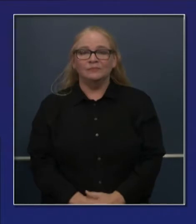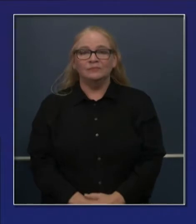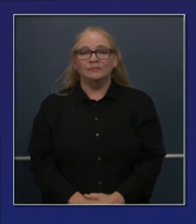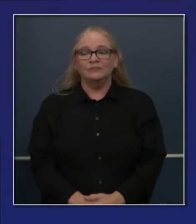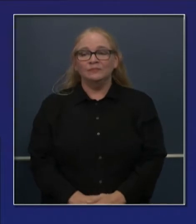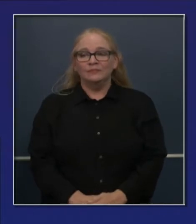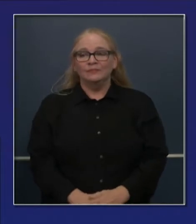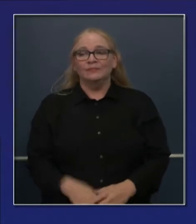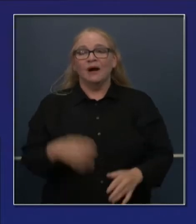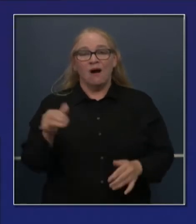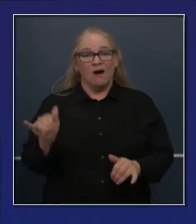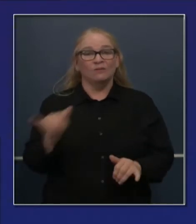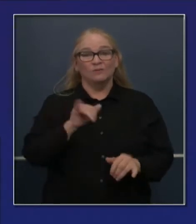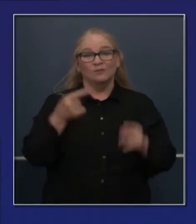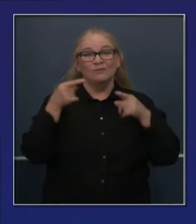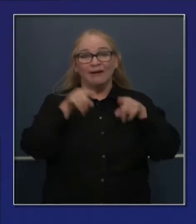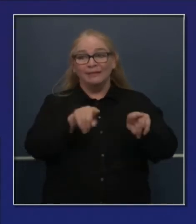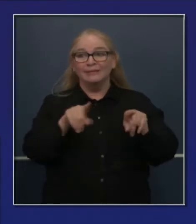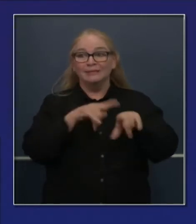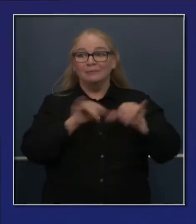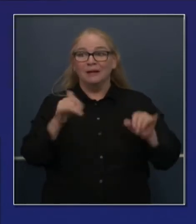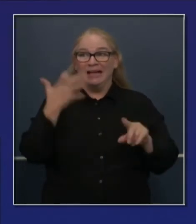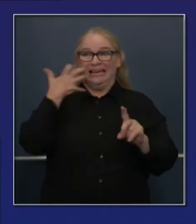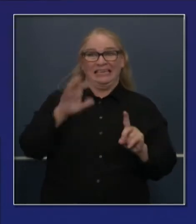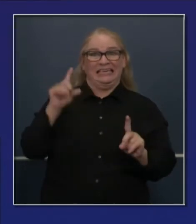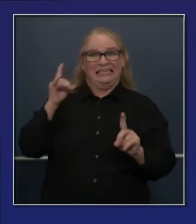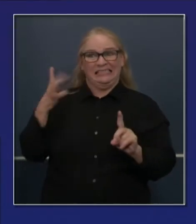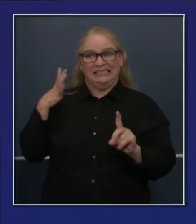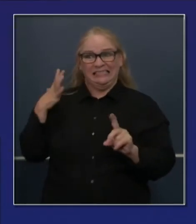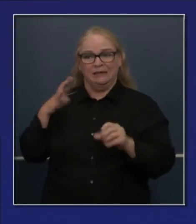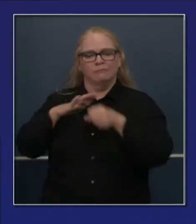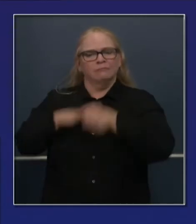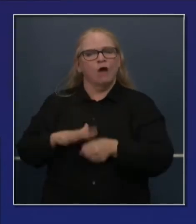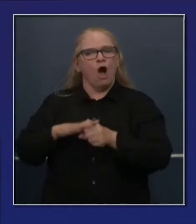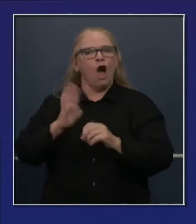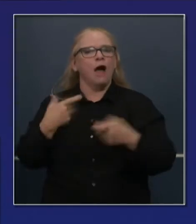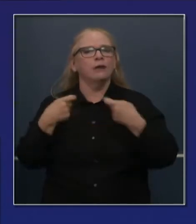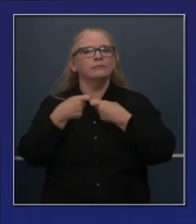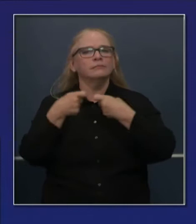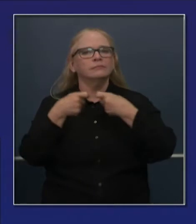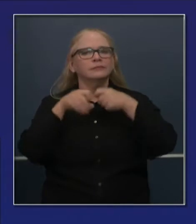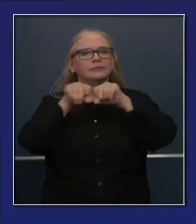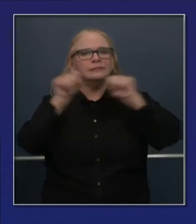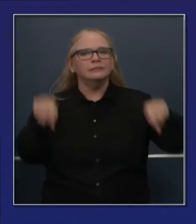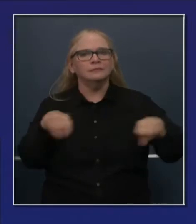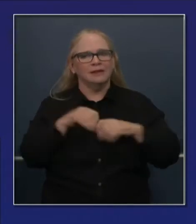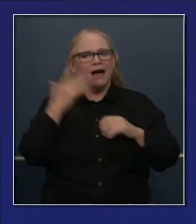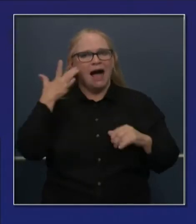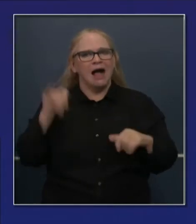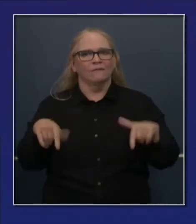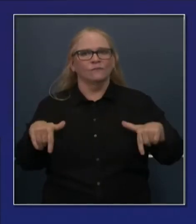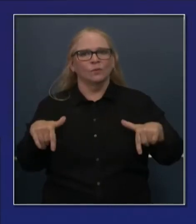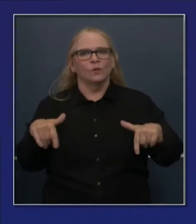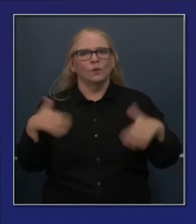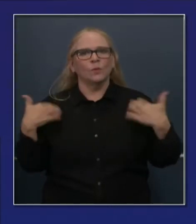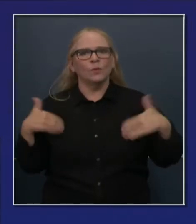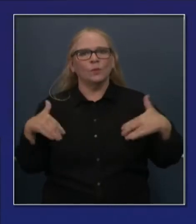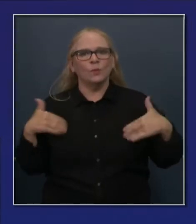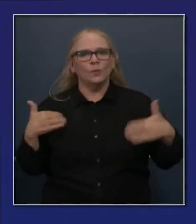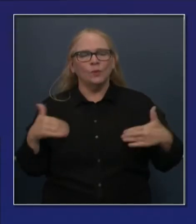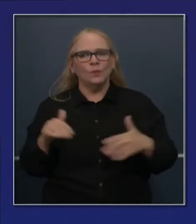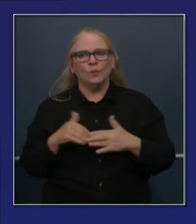in pressure on our energy supply across the West, but particularly here in the state of California. It